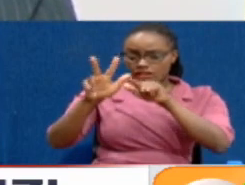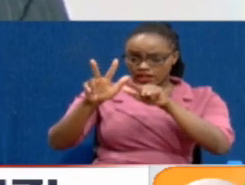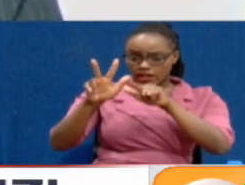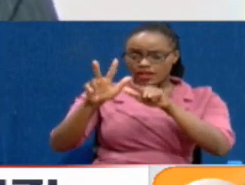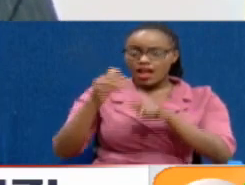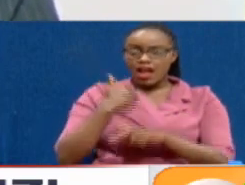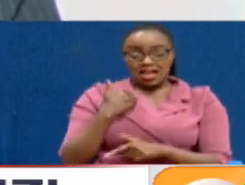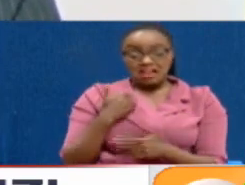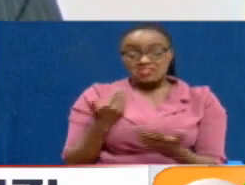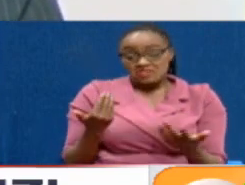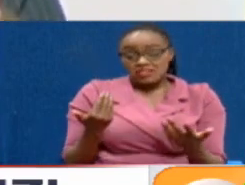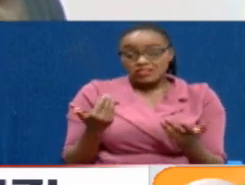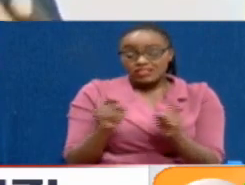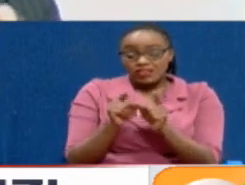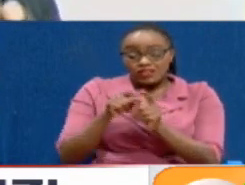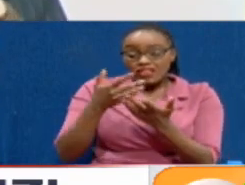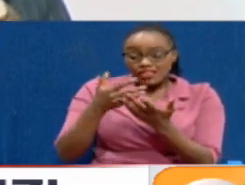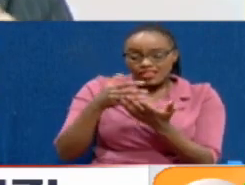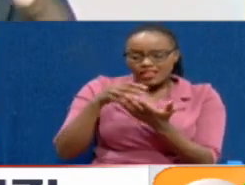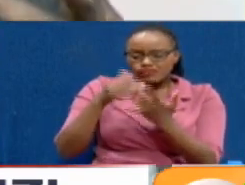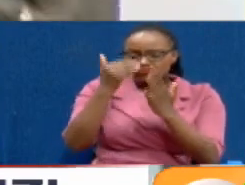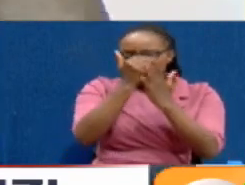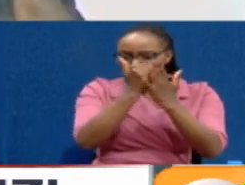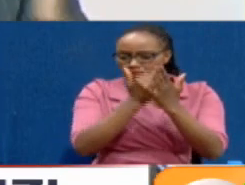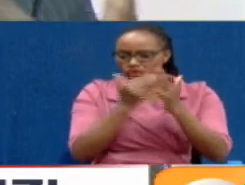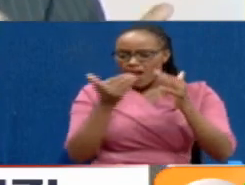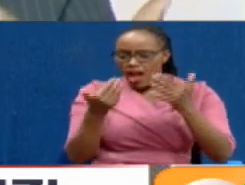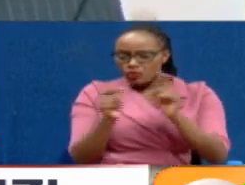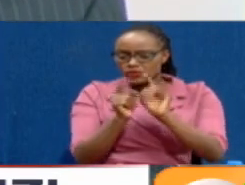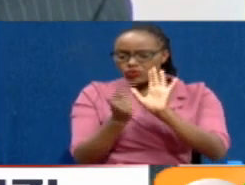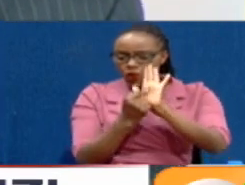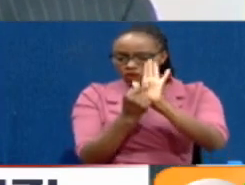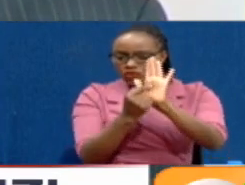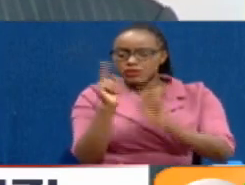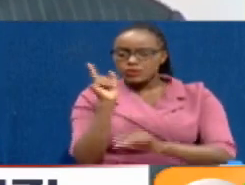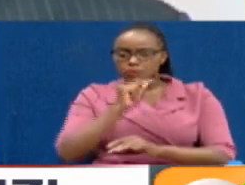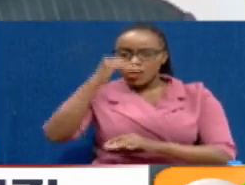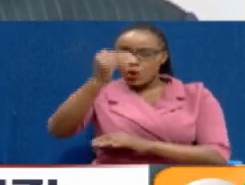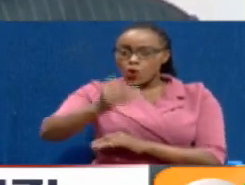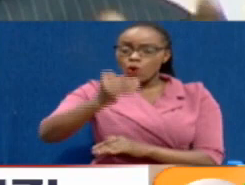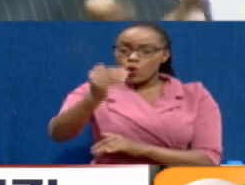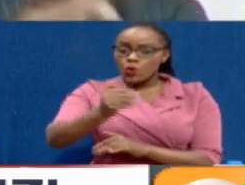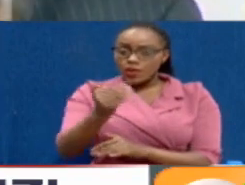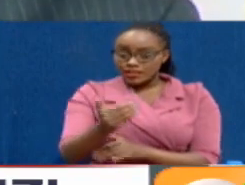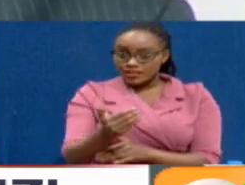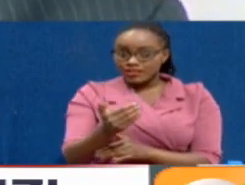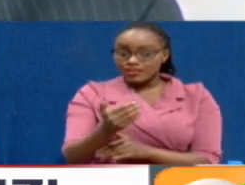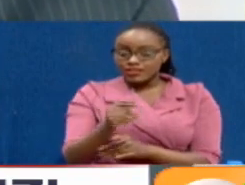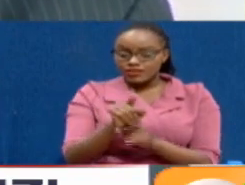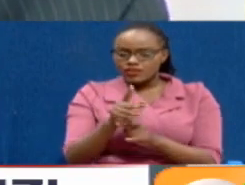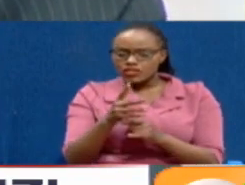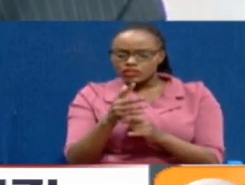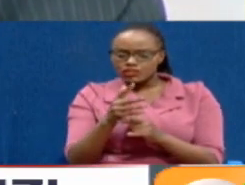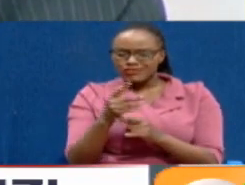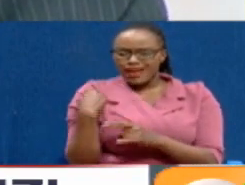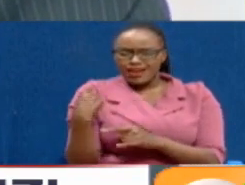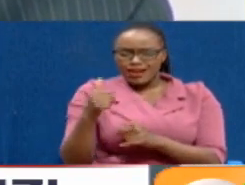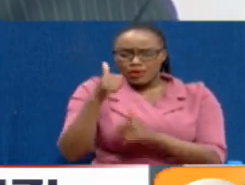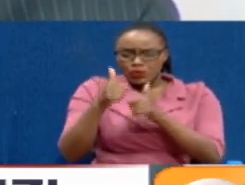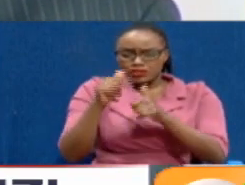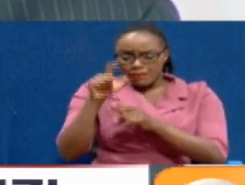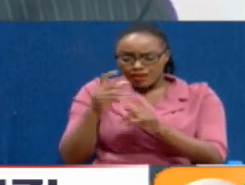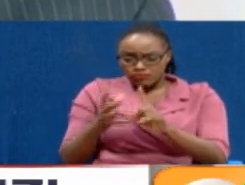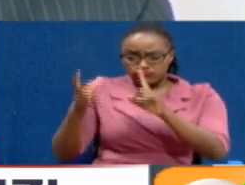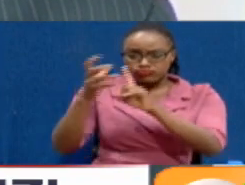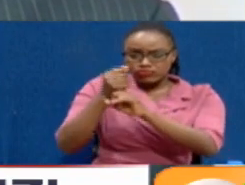case criteria. And the case criteria, like we have also indicated regularly, that there is a threshold that you must meet in